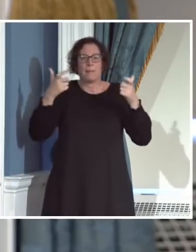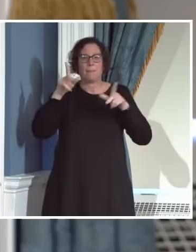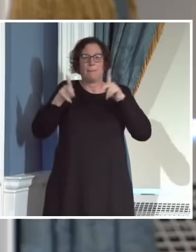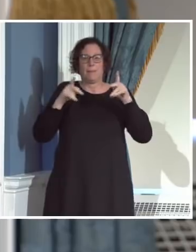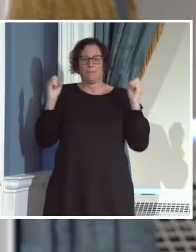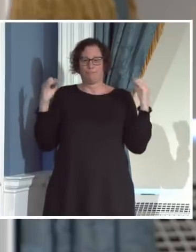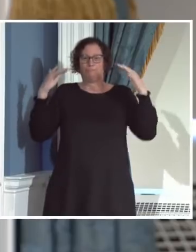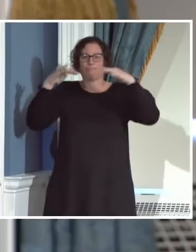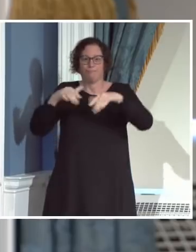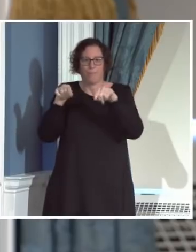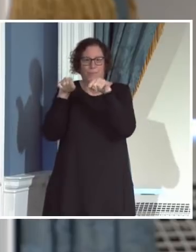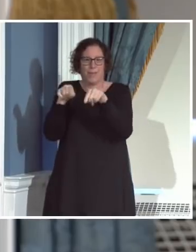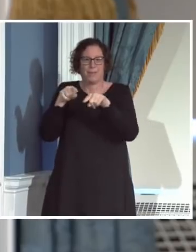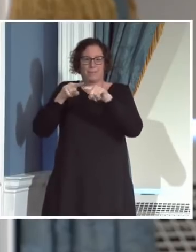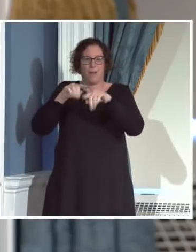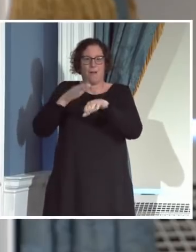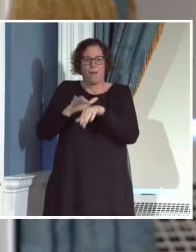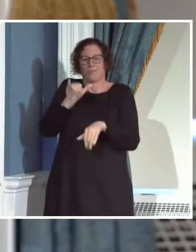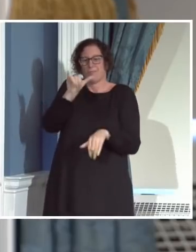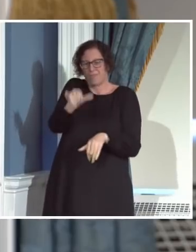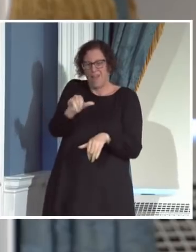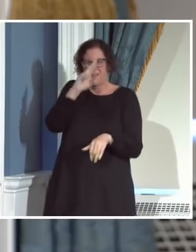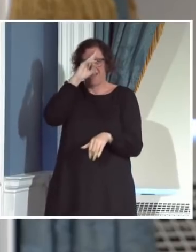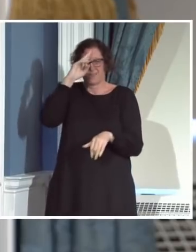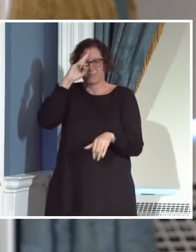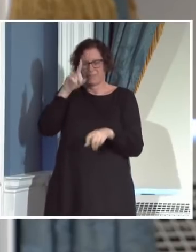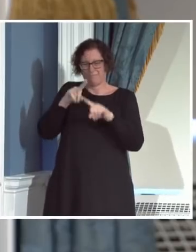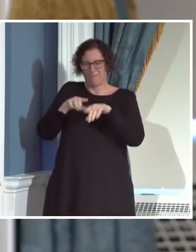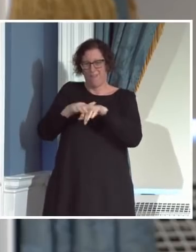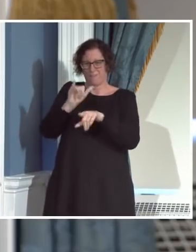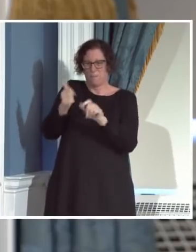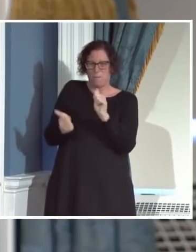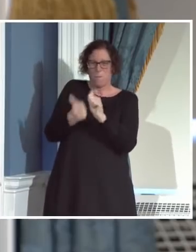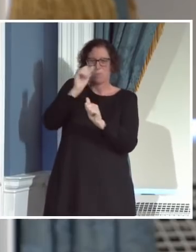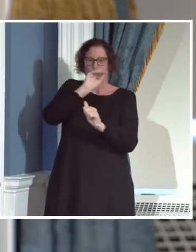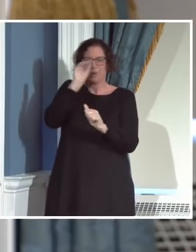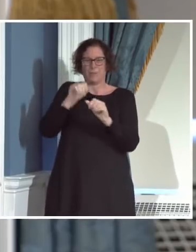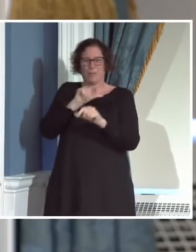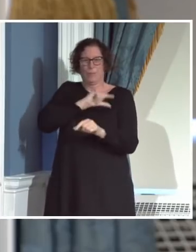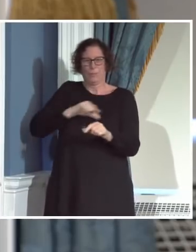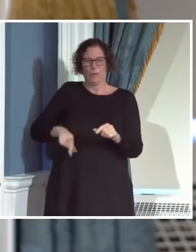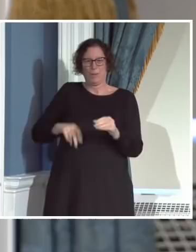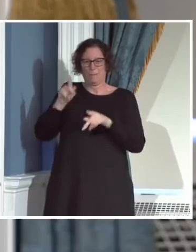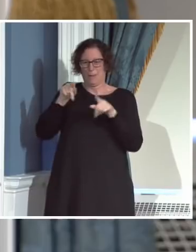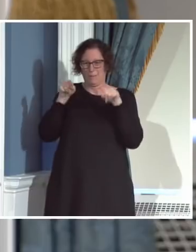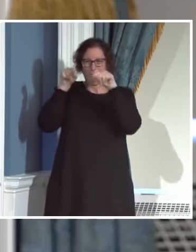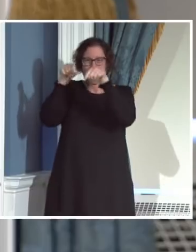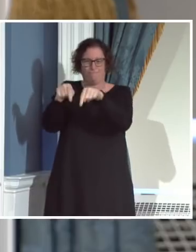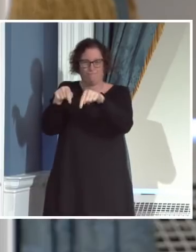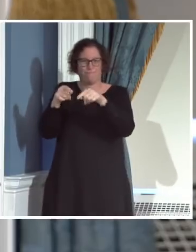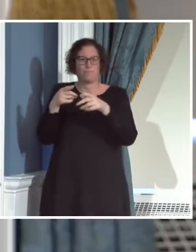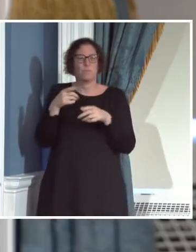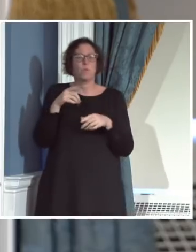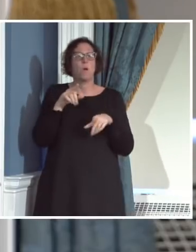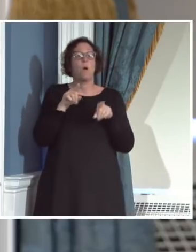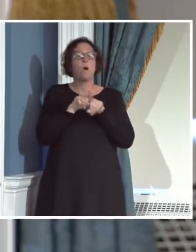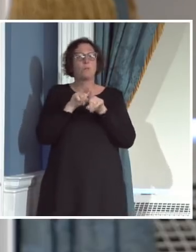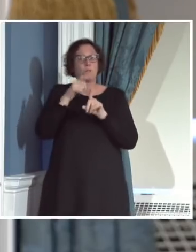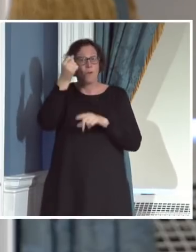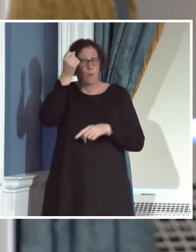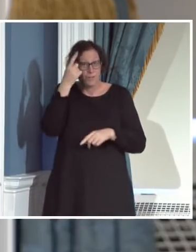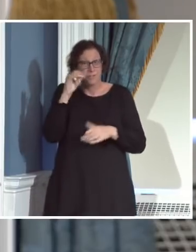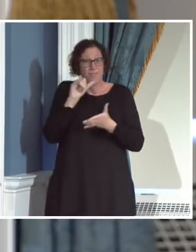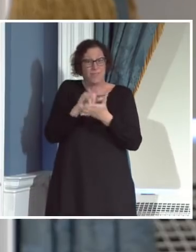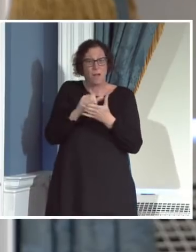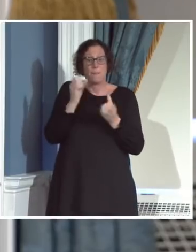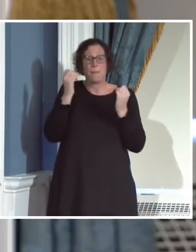also a hospital that's very well regarded, where immigrants and the uninsured feel safe to go. So that